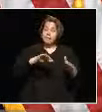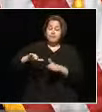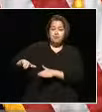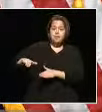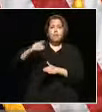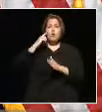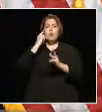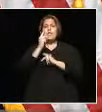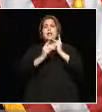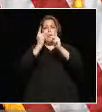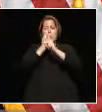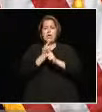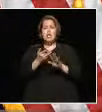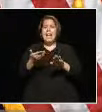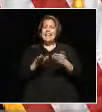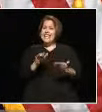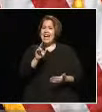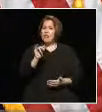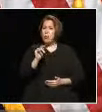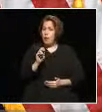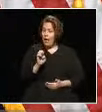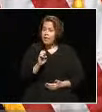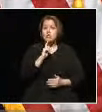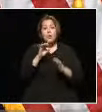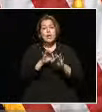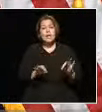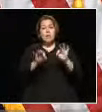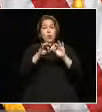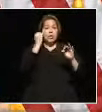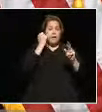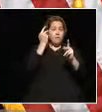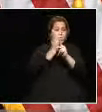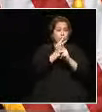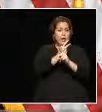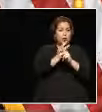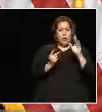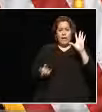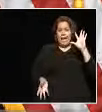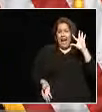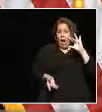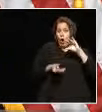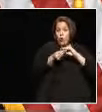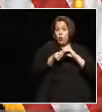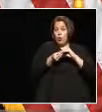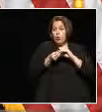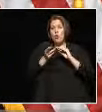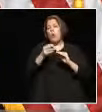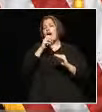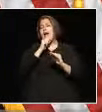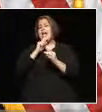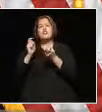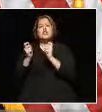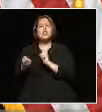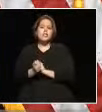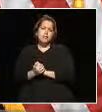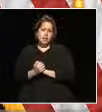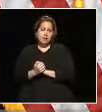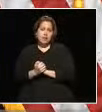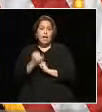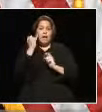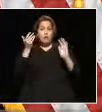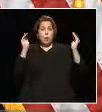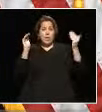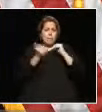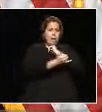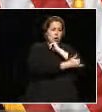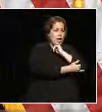about calculating a death rate, it really matters whether you're calculating a crude death rate or an age-adjusted death rate. When you want to compare